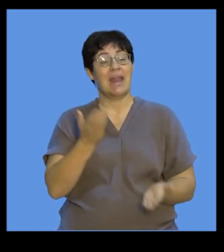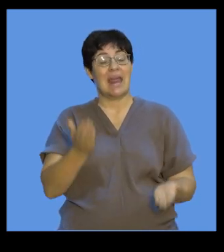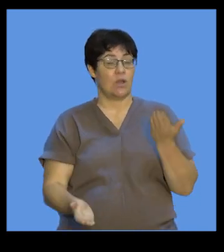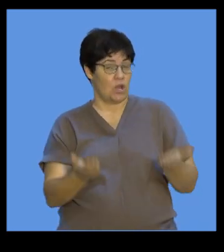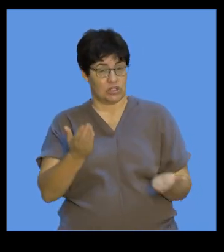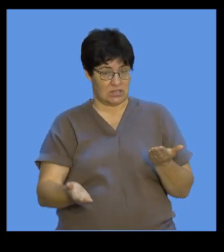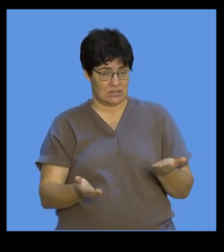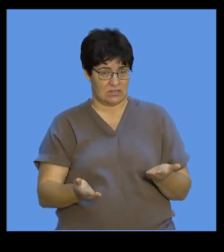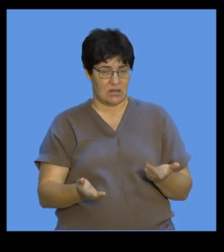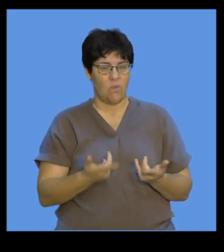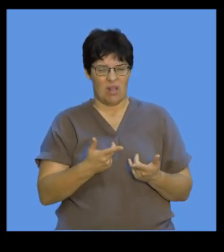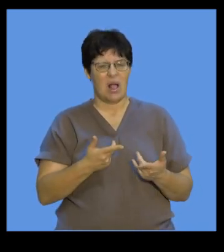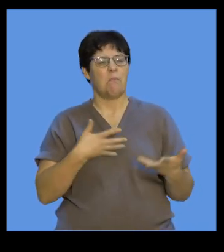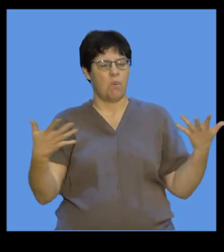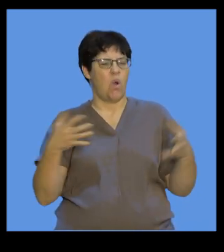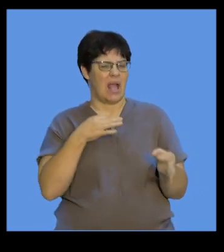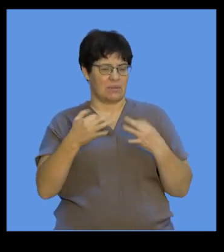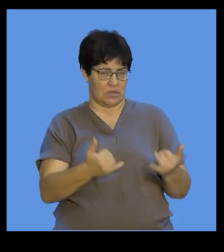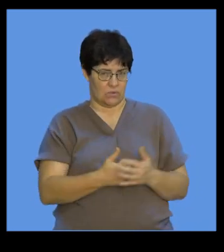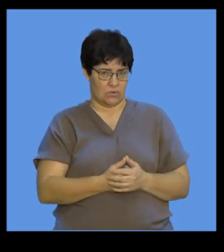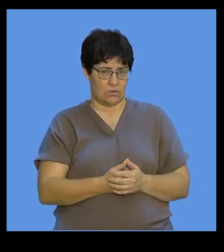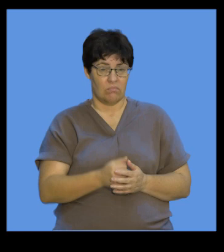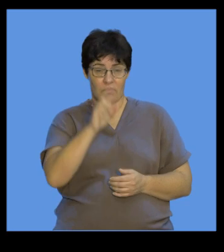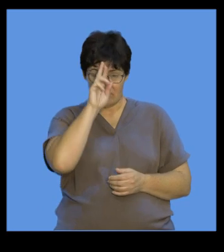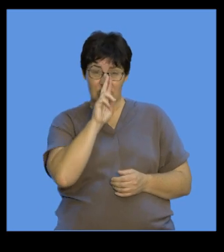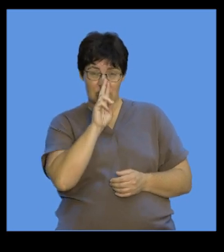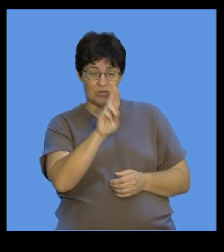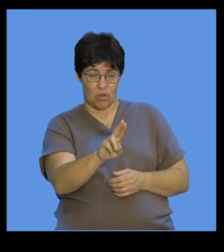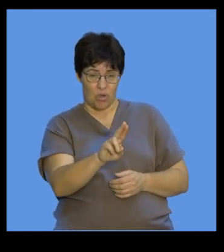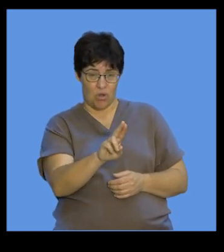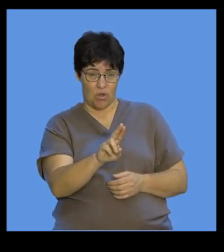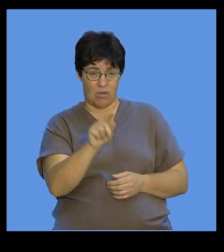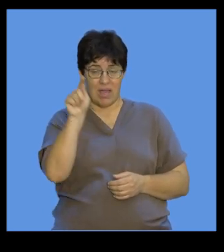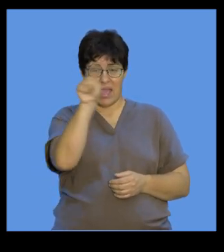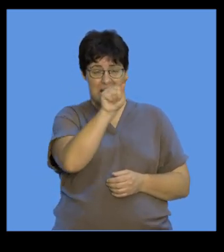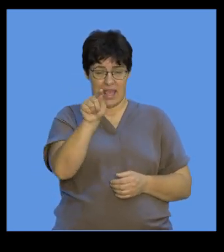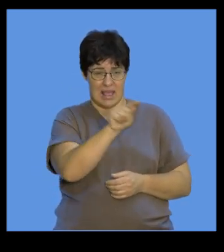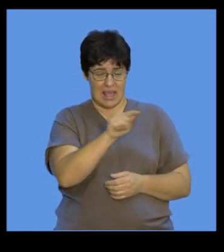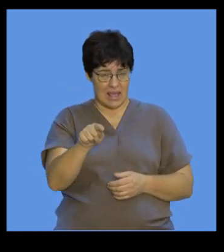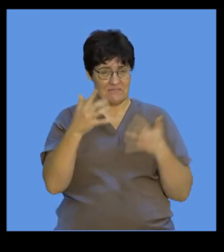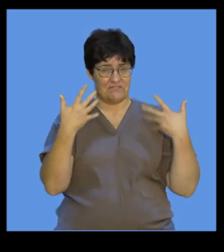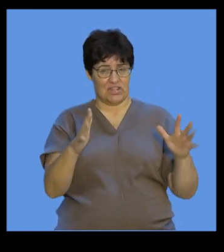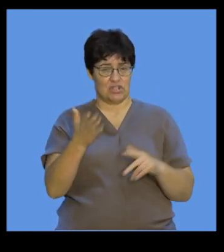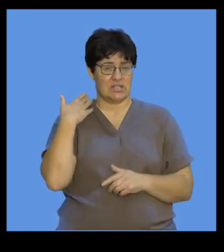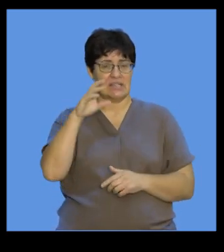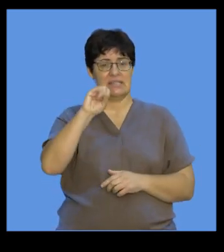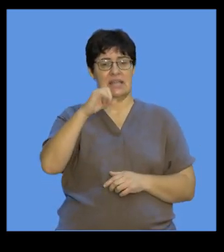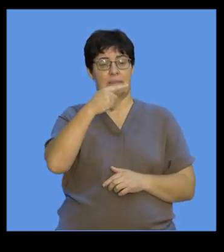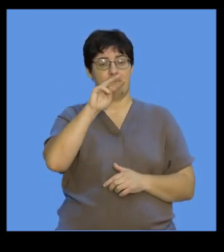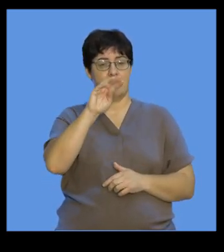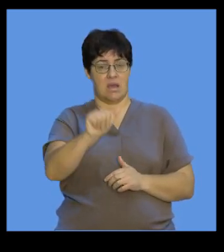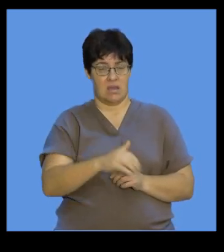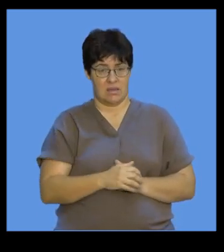we're going to spend more time on this just now. I'm hoping you've seen the sigma sign before. That